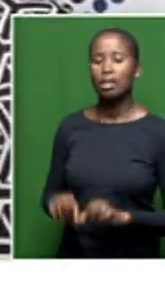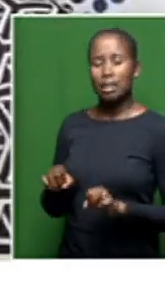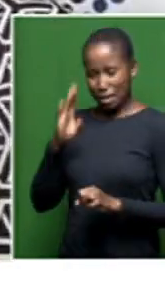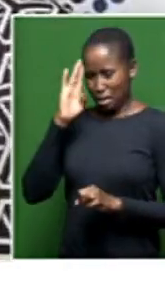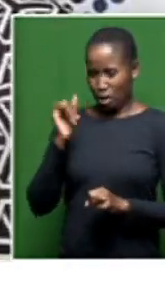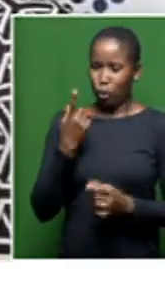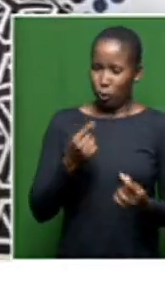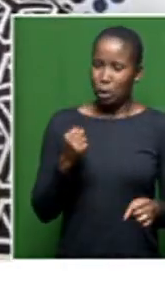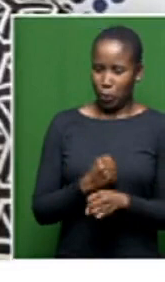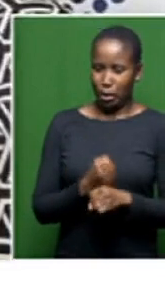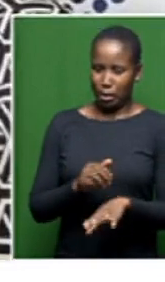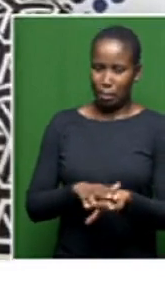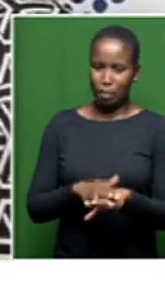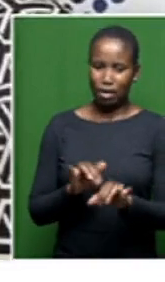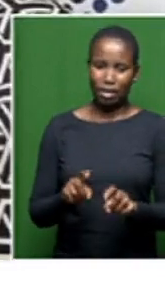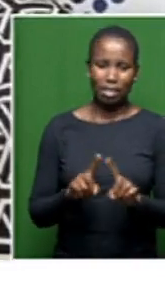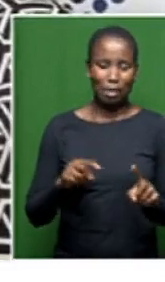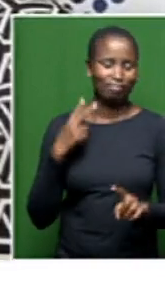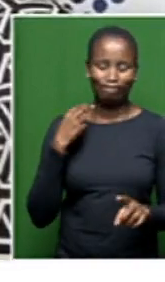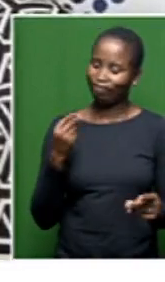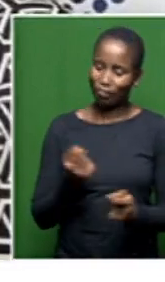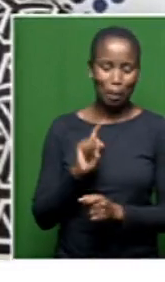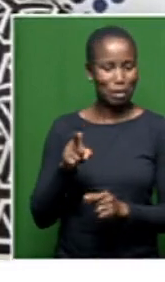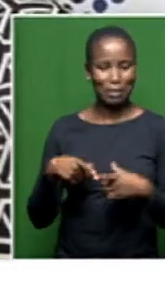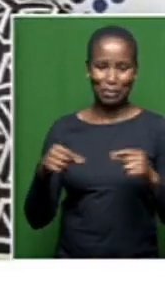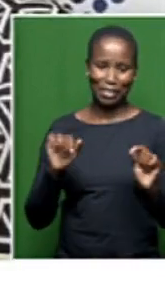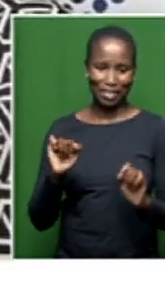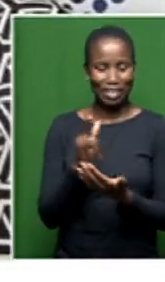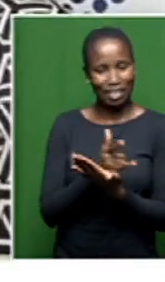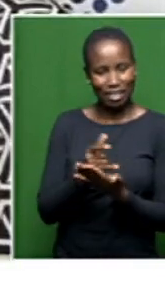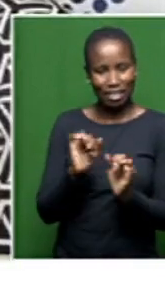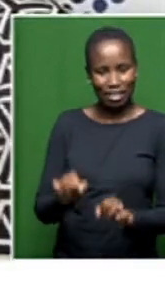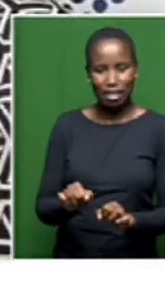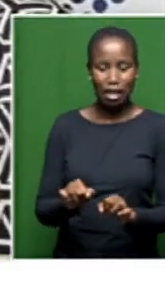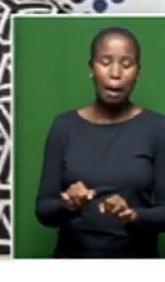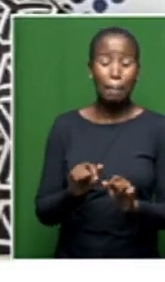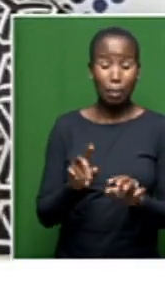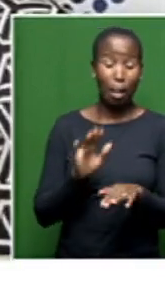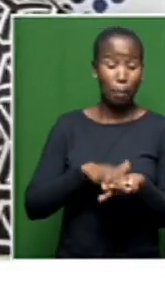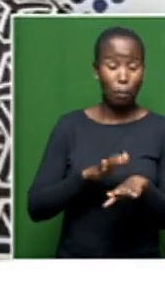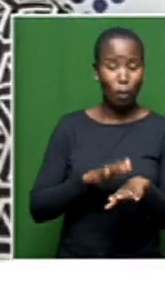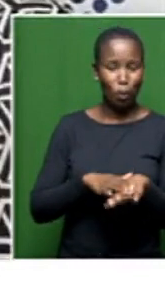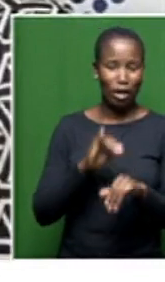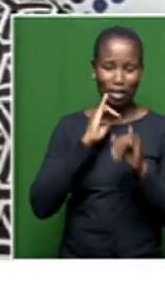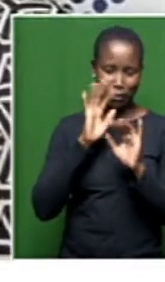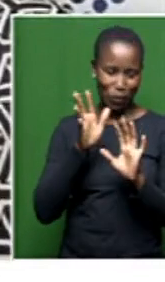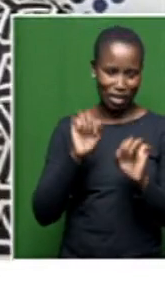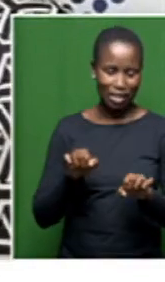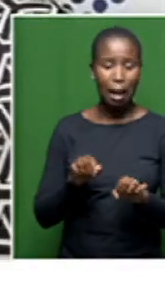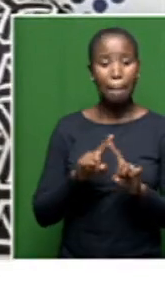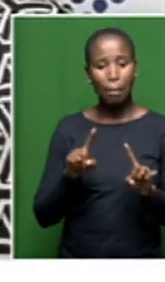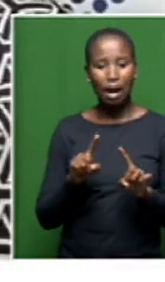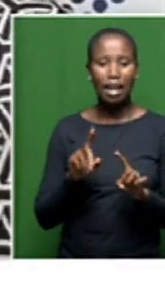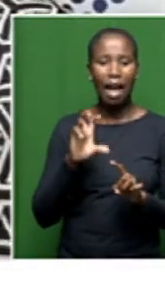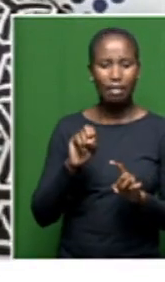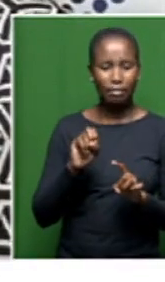And I just, unfortunately, having to leave it there this morning, quite a jam-packed show, lots of guests coming up. But I'm glad we got a bit of a preview. That's what's